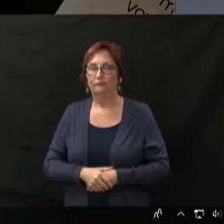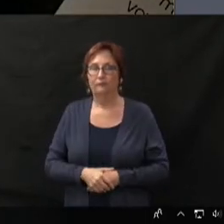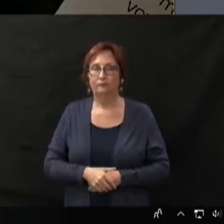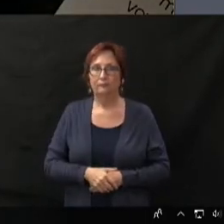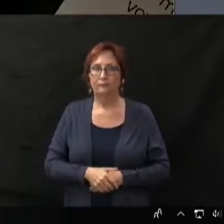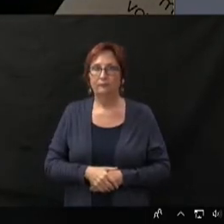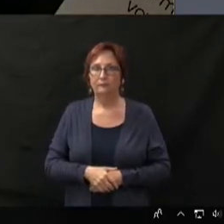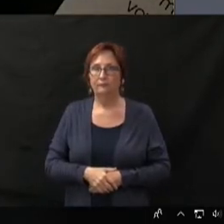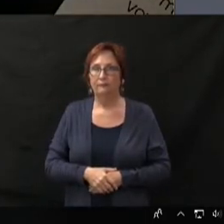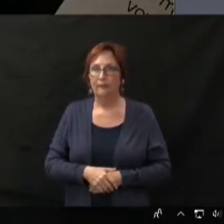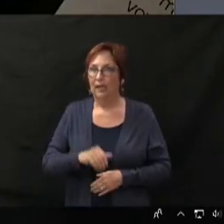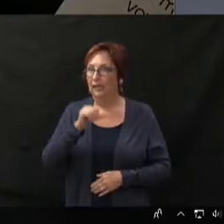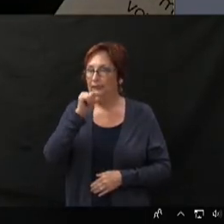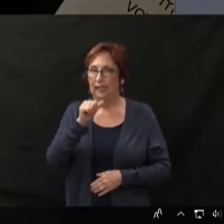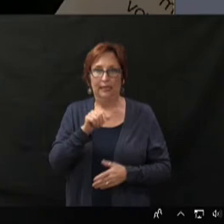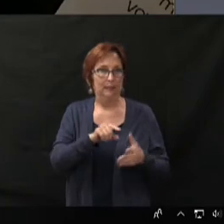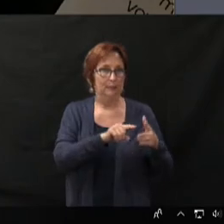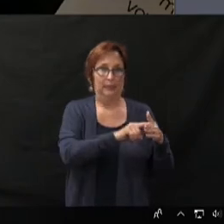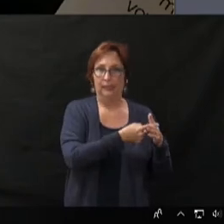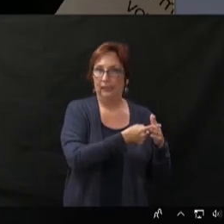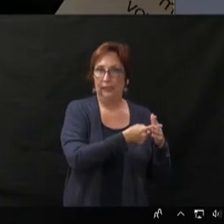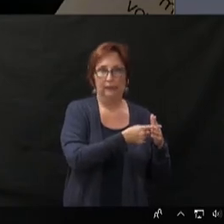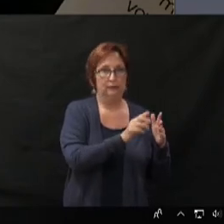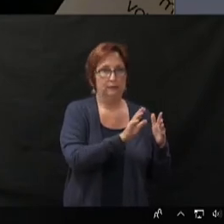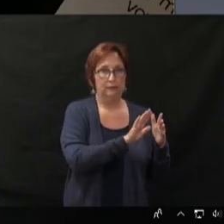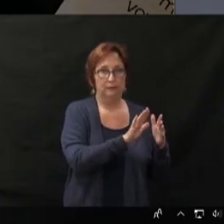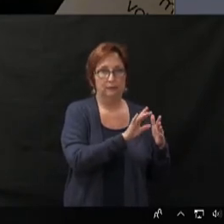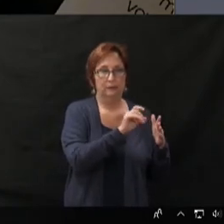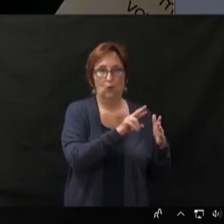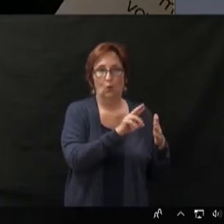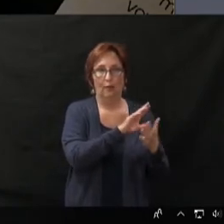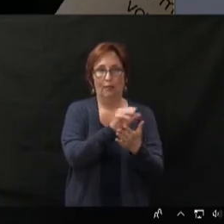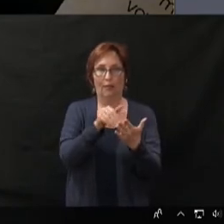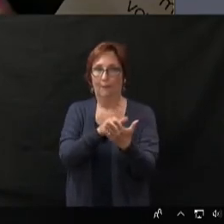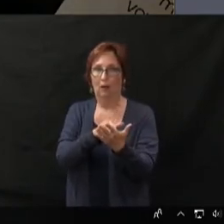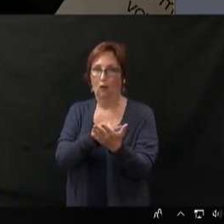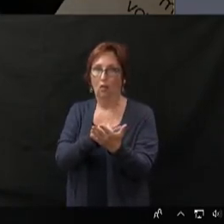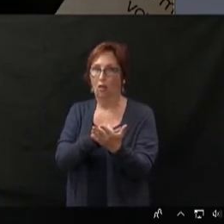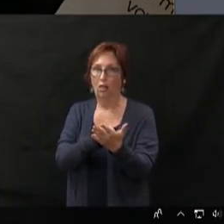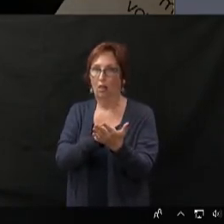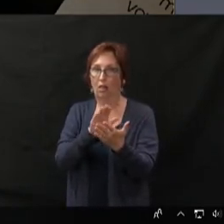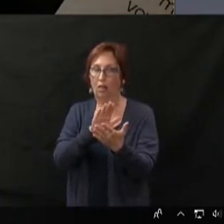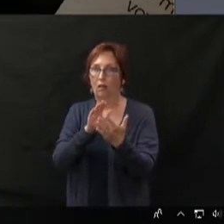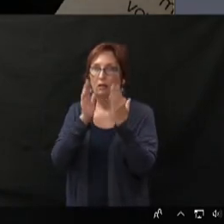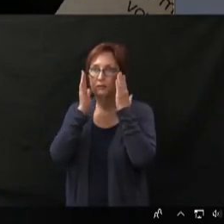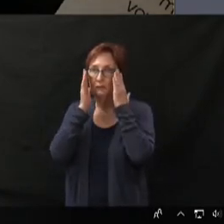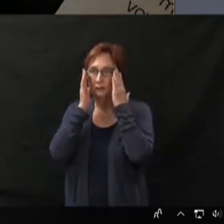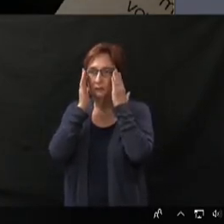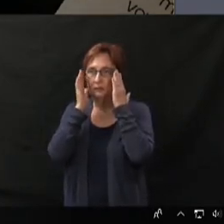and it's not going to be at the beginning or the middle. So that's why it has that little